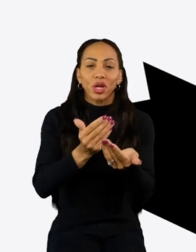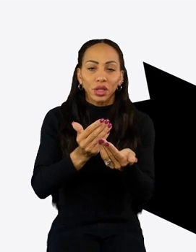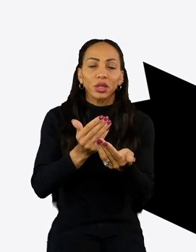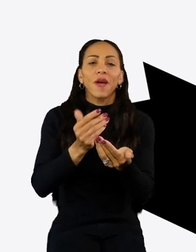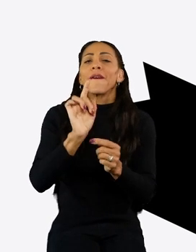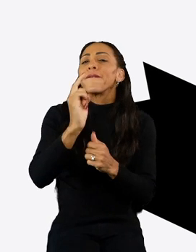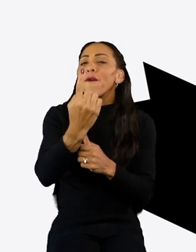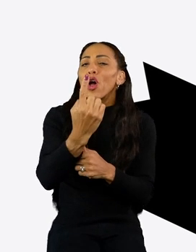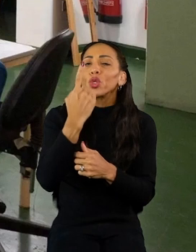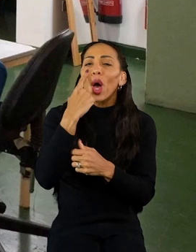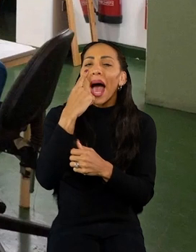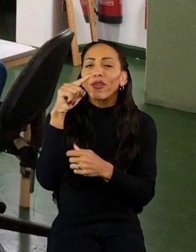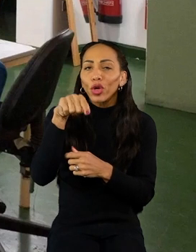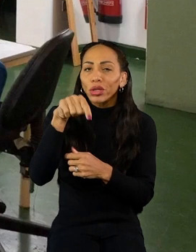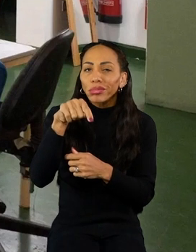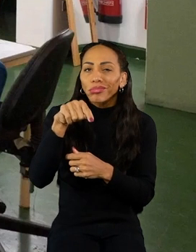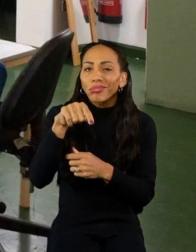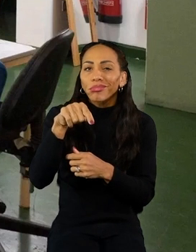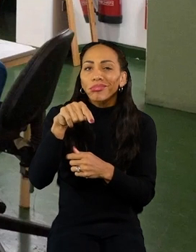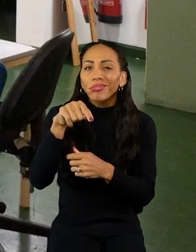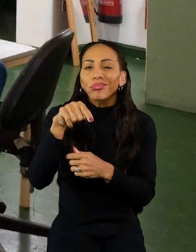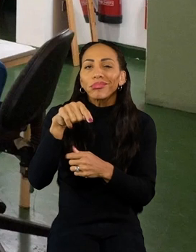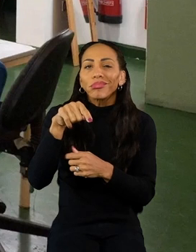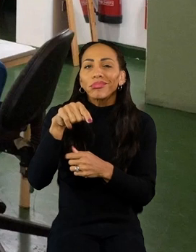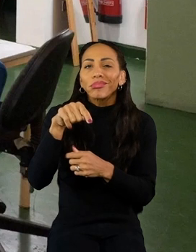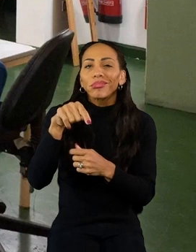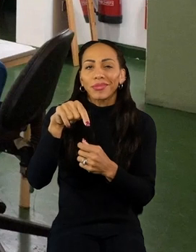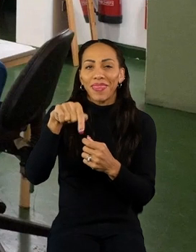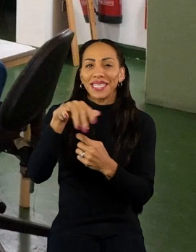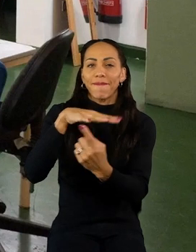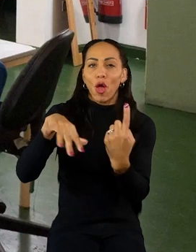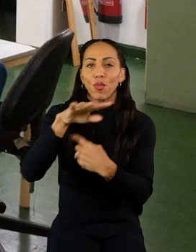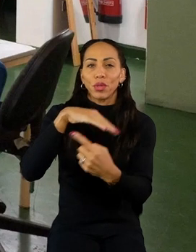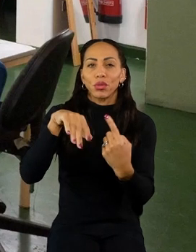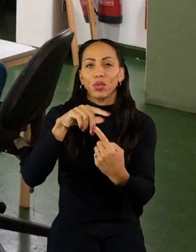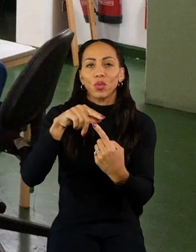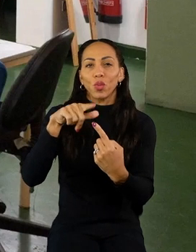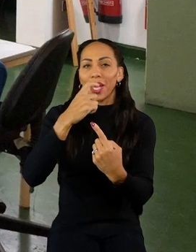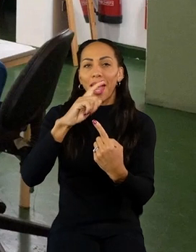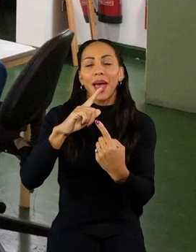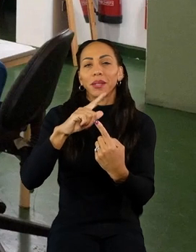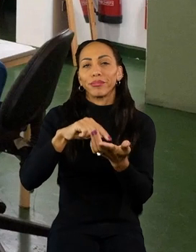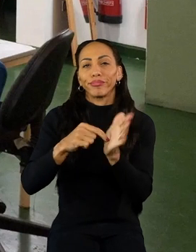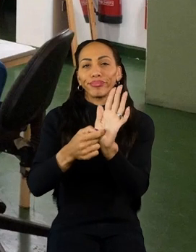Well, I'll tell you what we'll do. We'll go into here, first of all. We'll do it. We'll do these introductions here. And I'm going to put in...